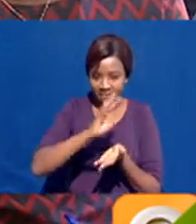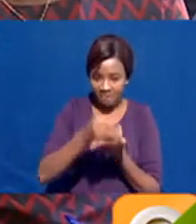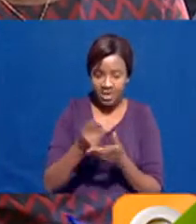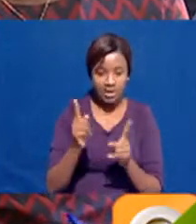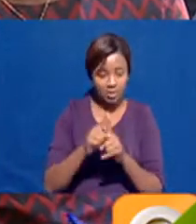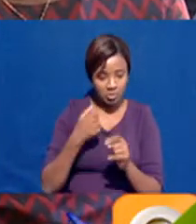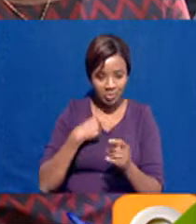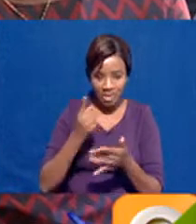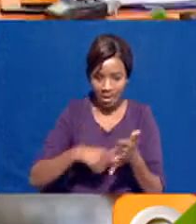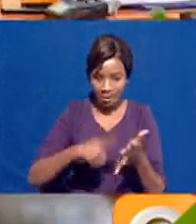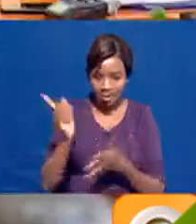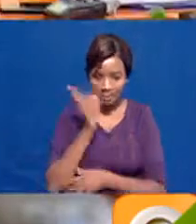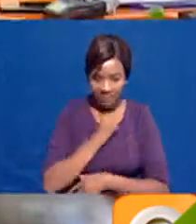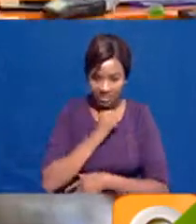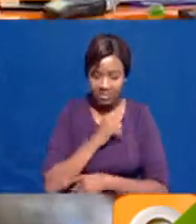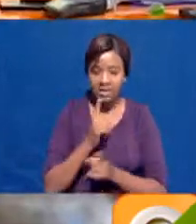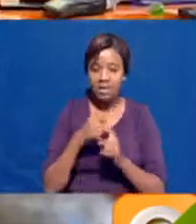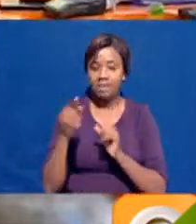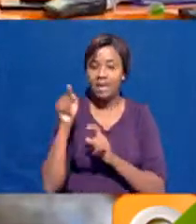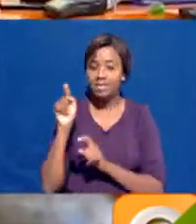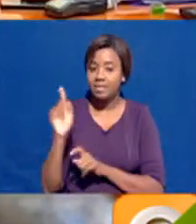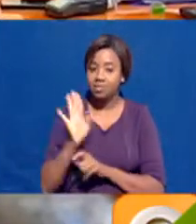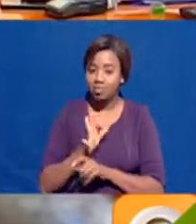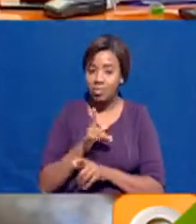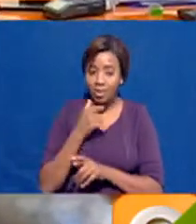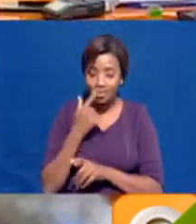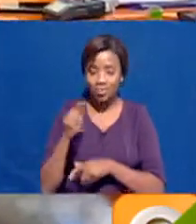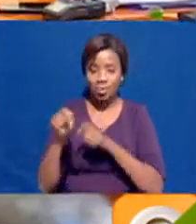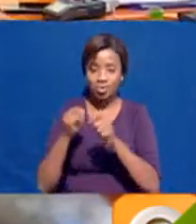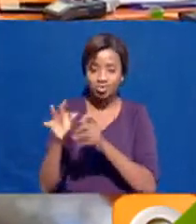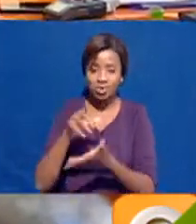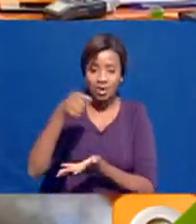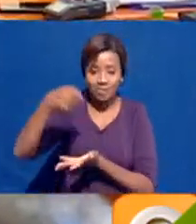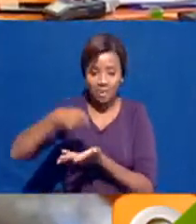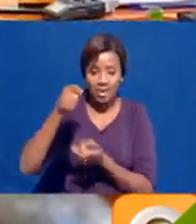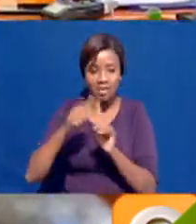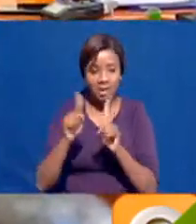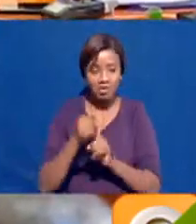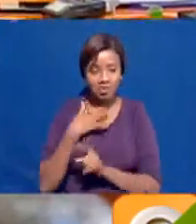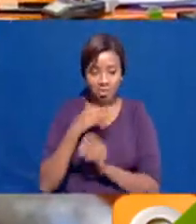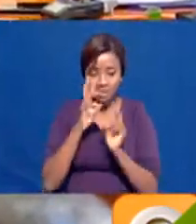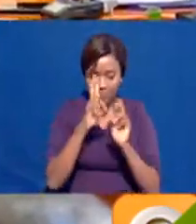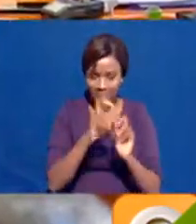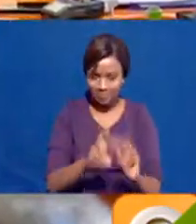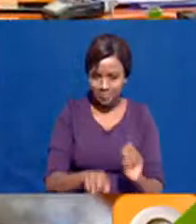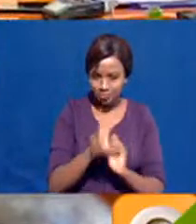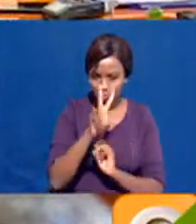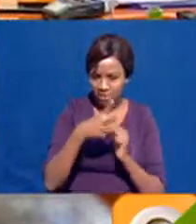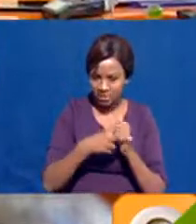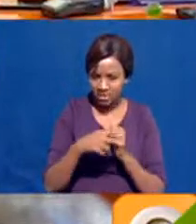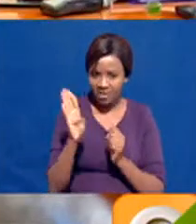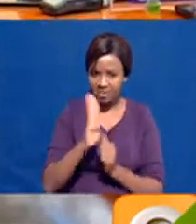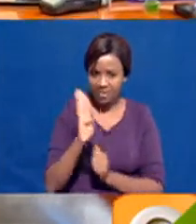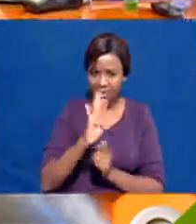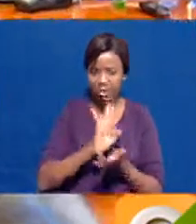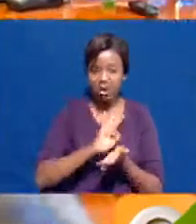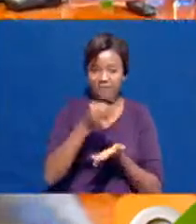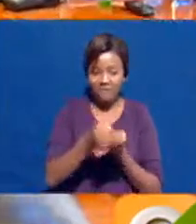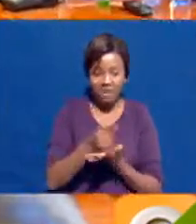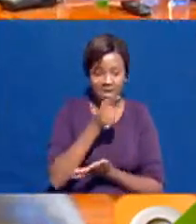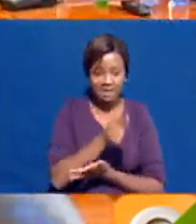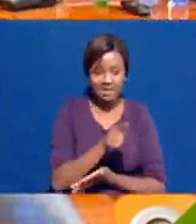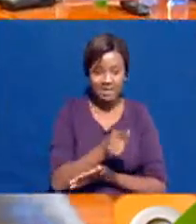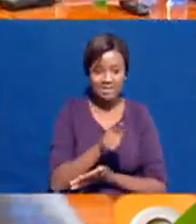went ahead and approved. The Controller of Budget also wants investigations into a 27 billion shilling subsidy fund that